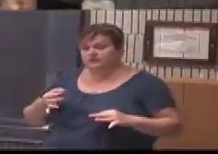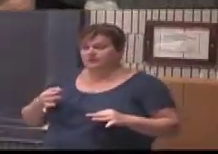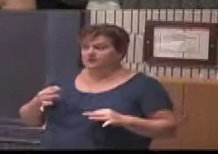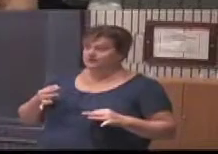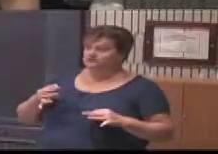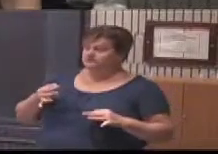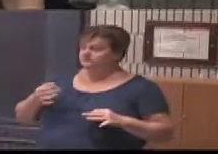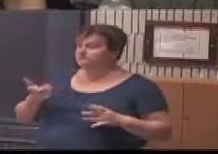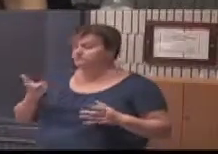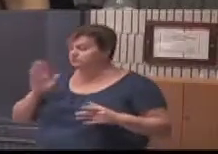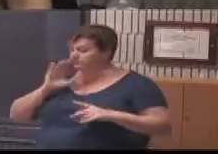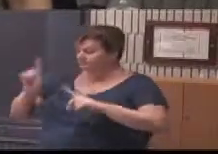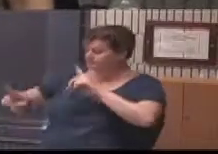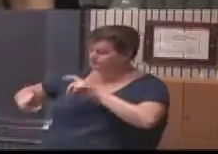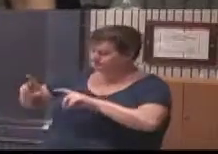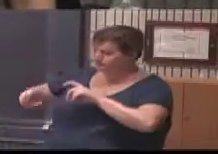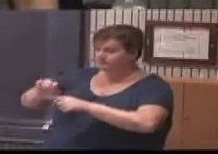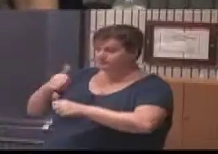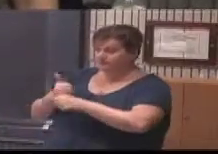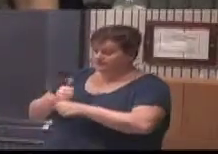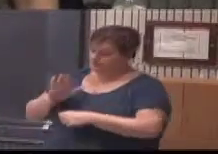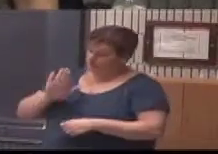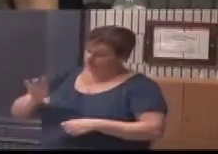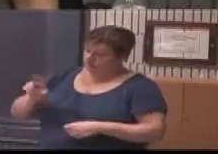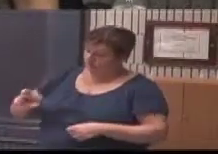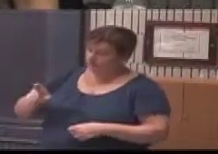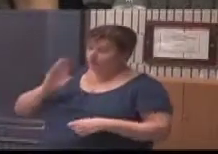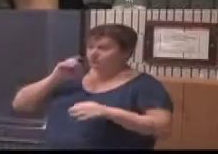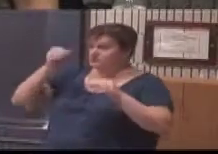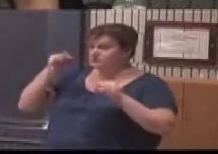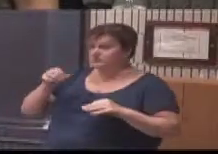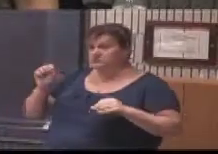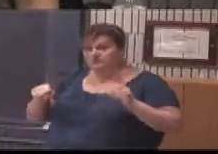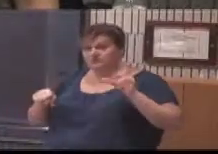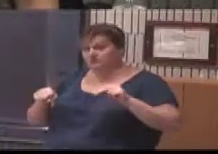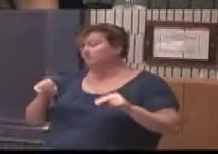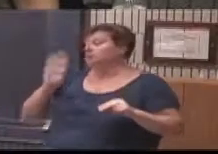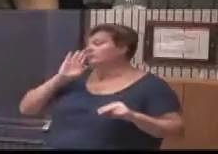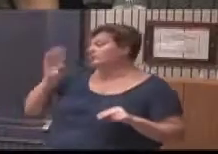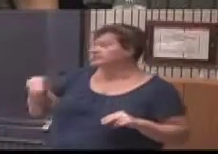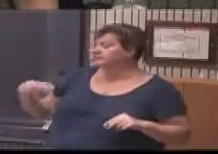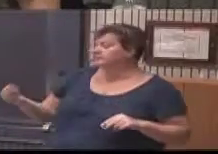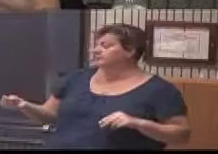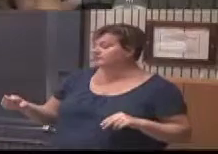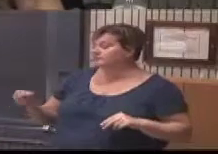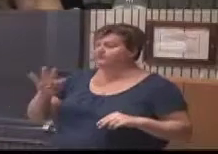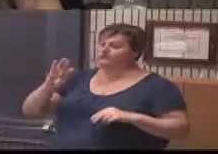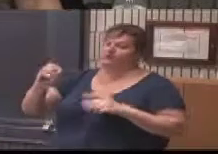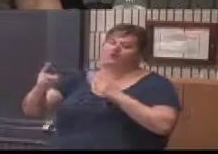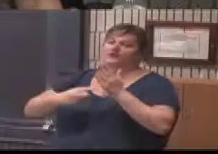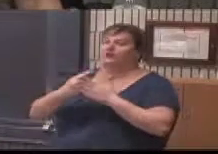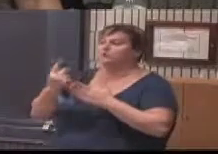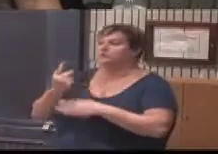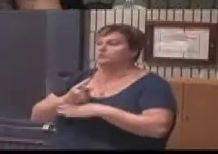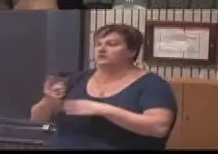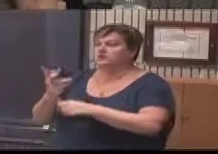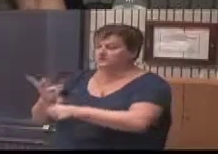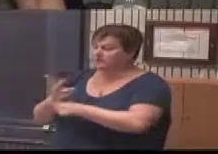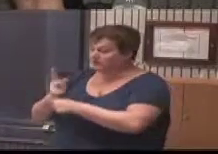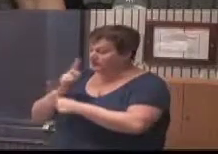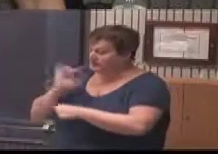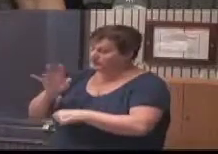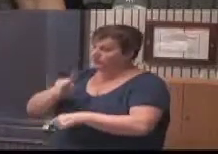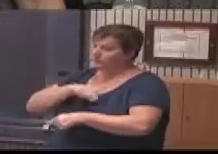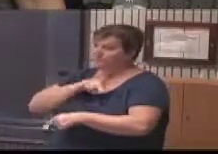they ask you a whole bunch of questions, and based on your care needs, they will determine, okay, we're gonna give you 40 hours a week for the